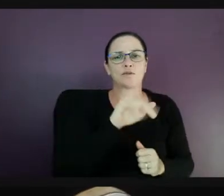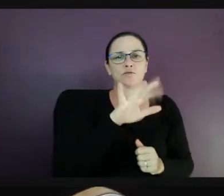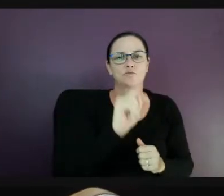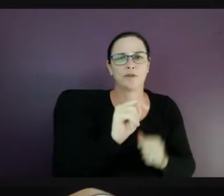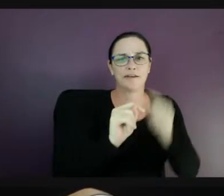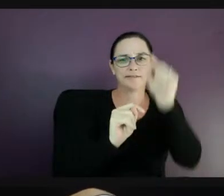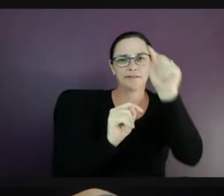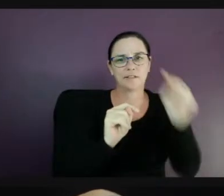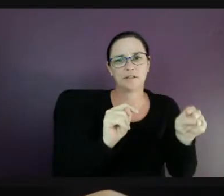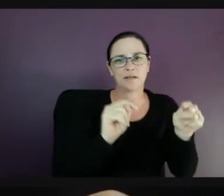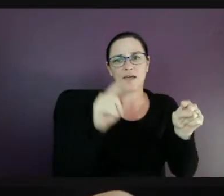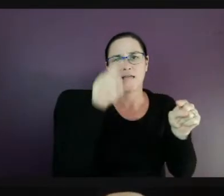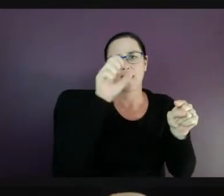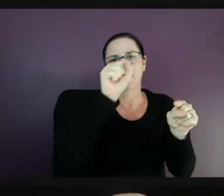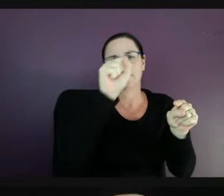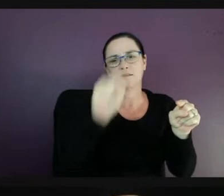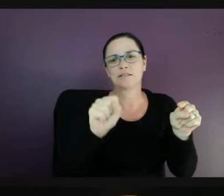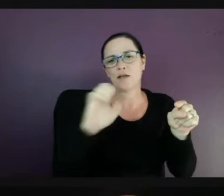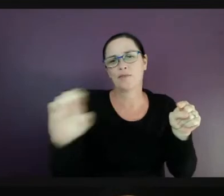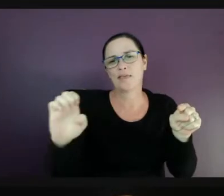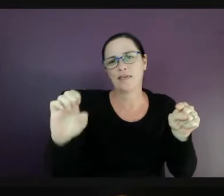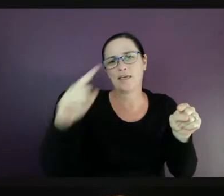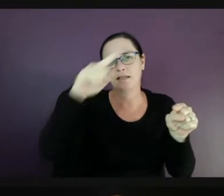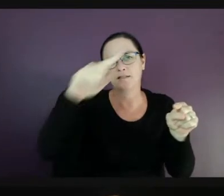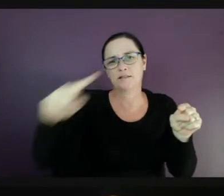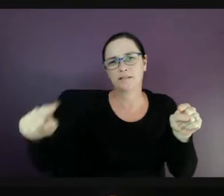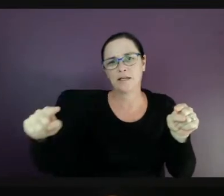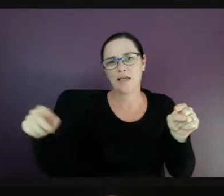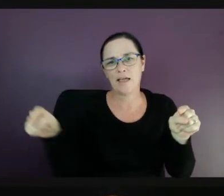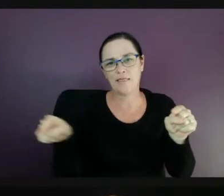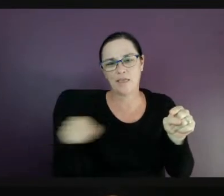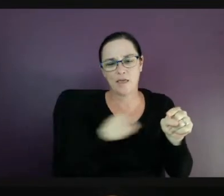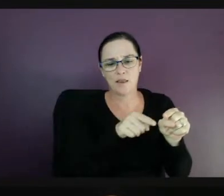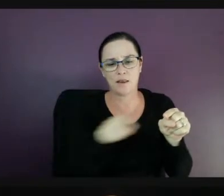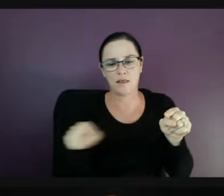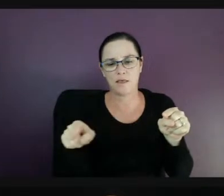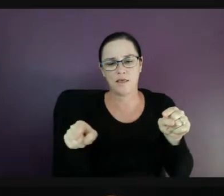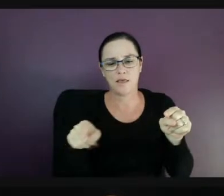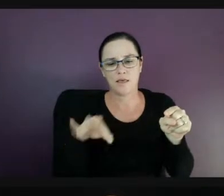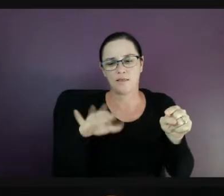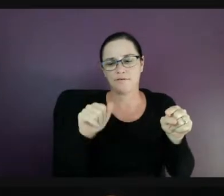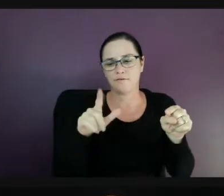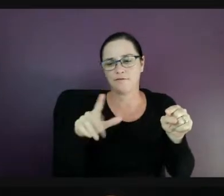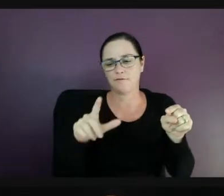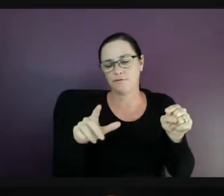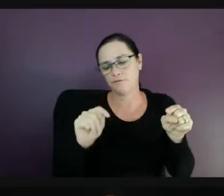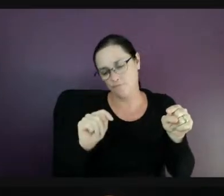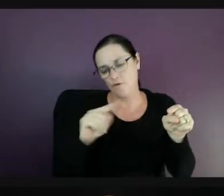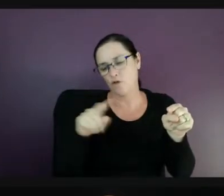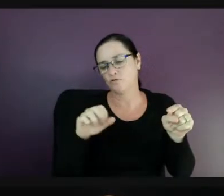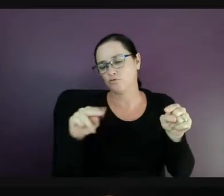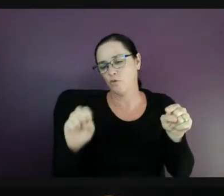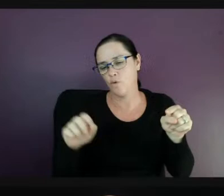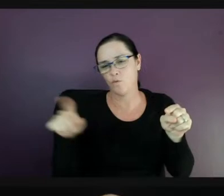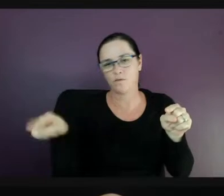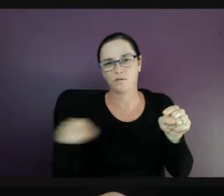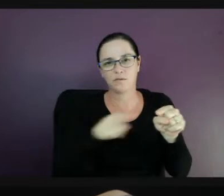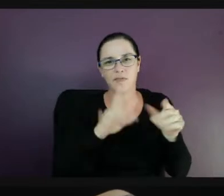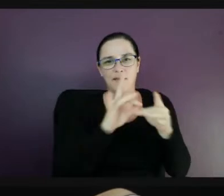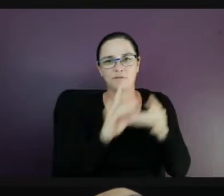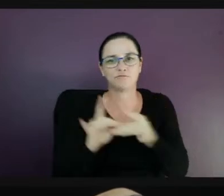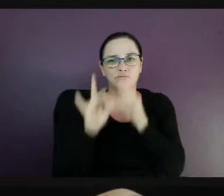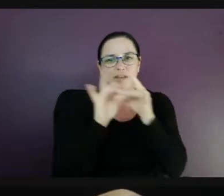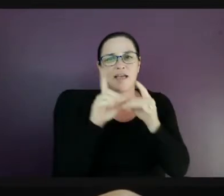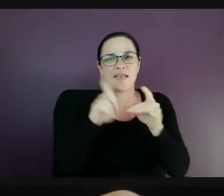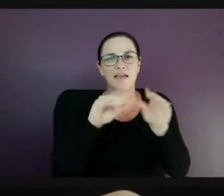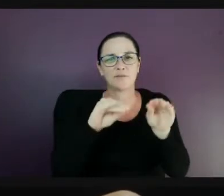the southeast rift connector, and the Kauai fault zone, that triangle right in there, and how that whole zone has to adjust out of the way from the